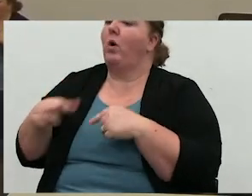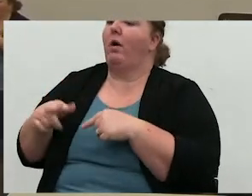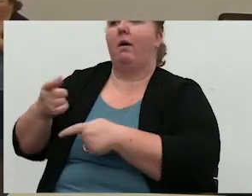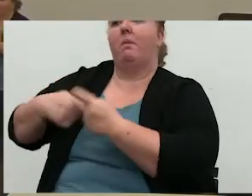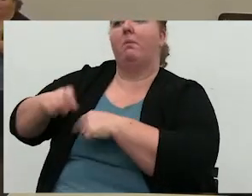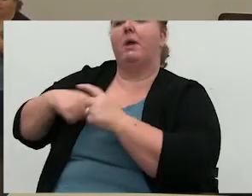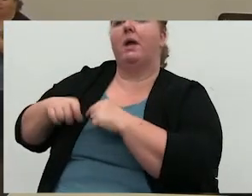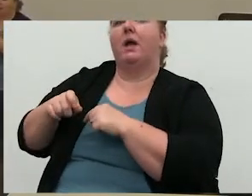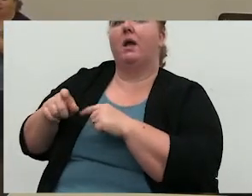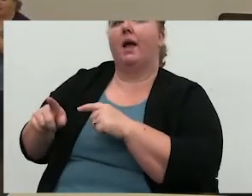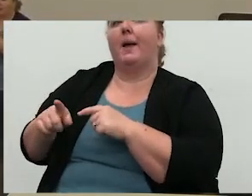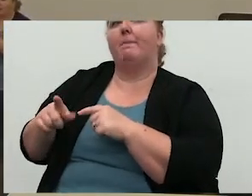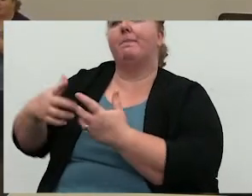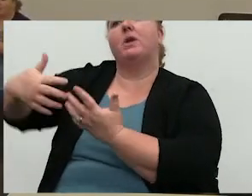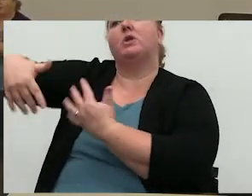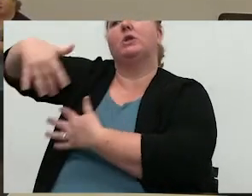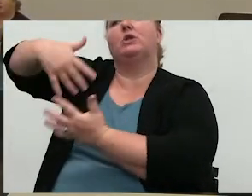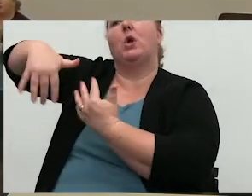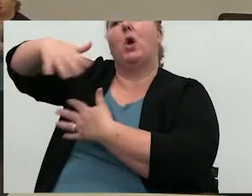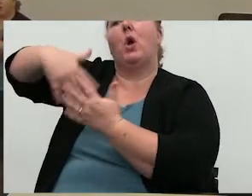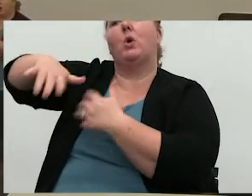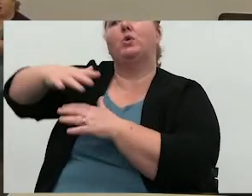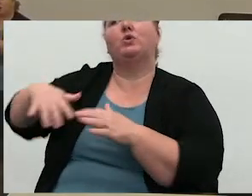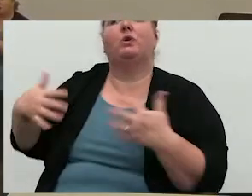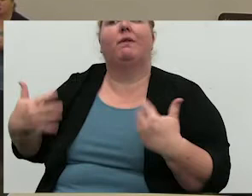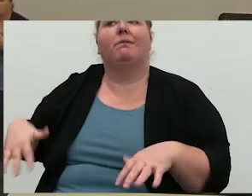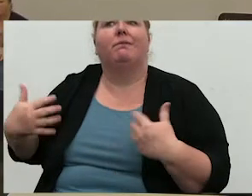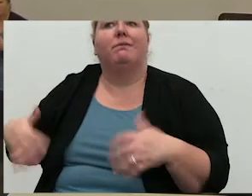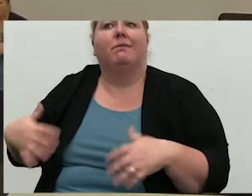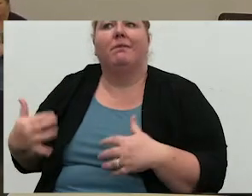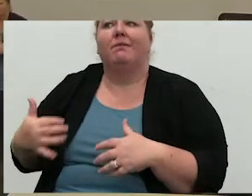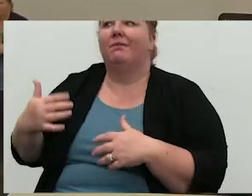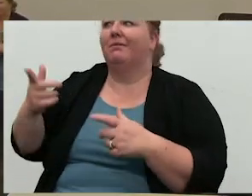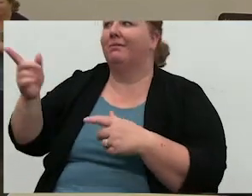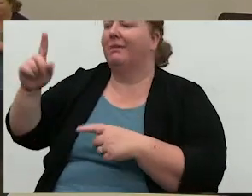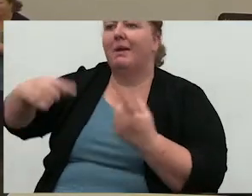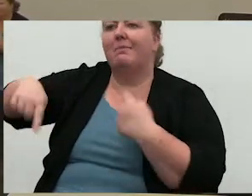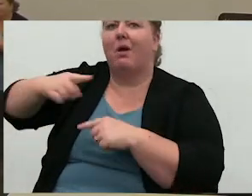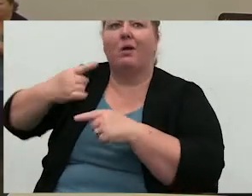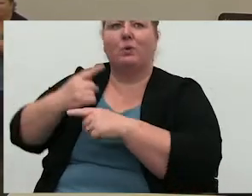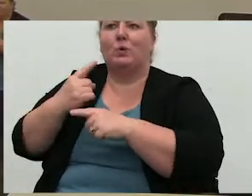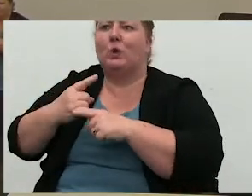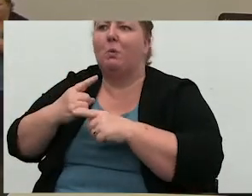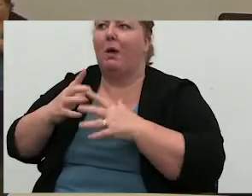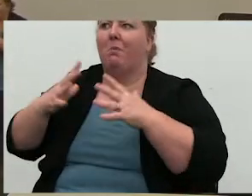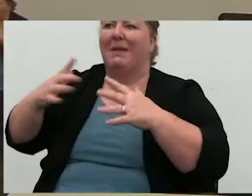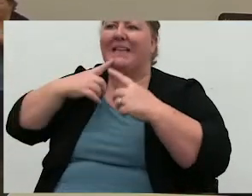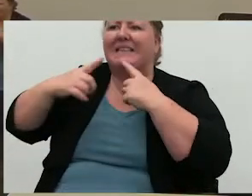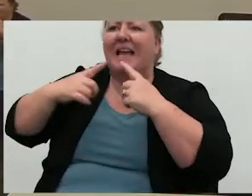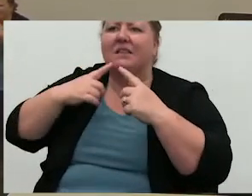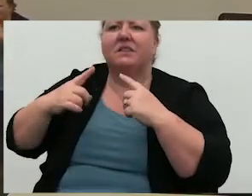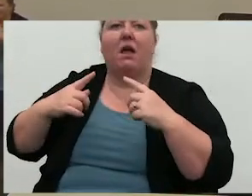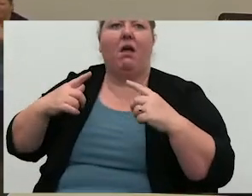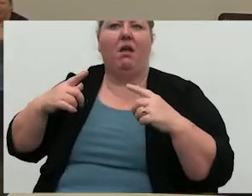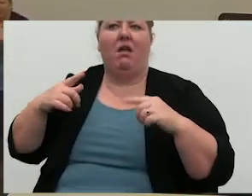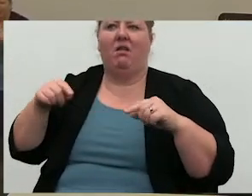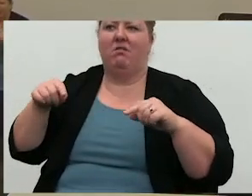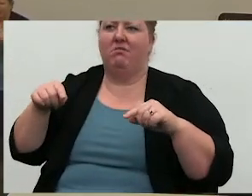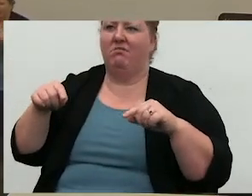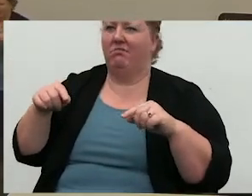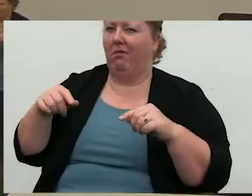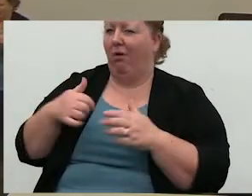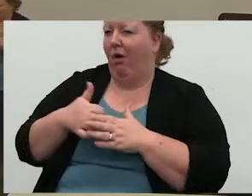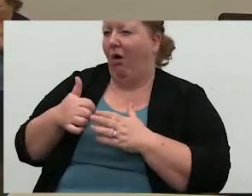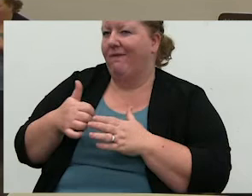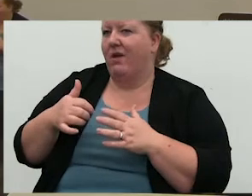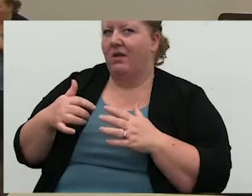becoming a bit of a social phenomenon. People were talking about big data as a thing, quite often